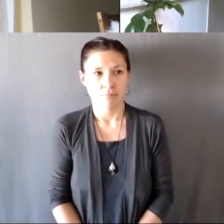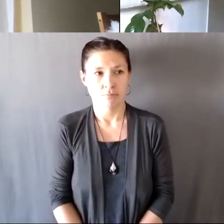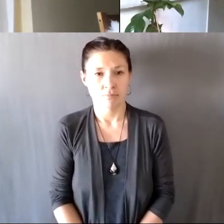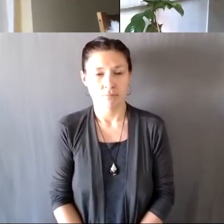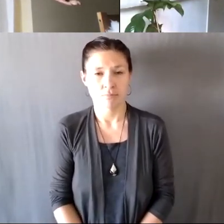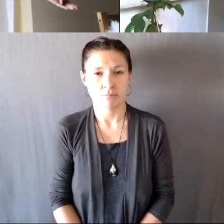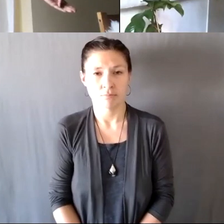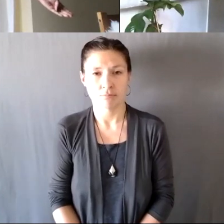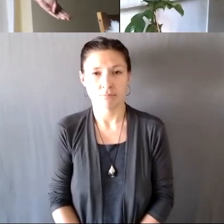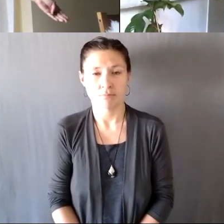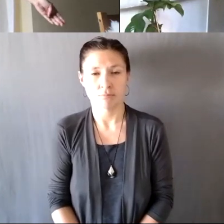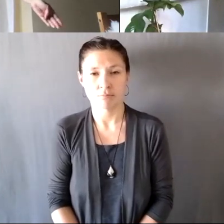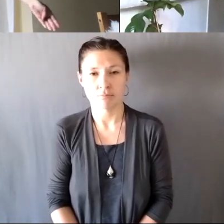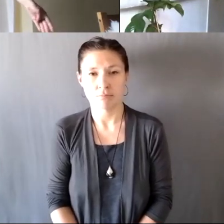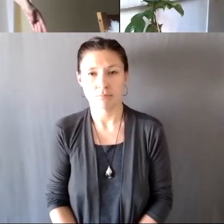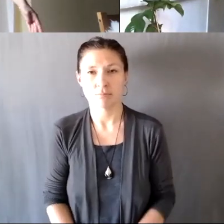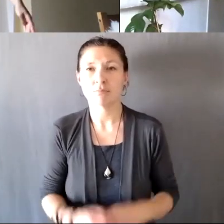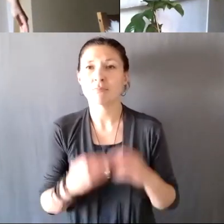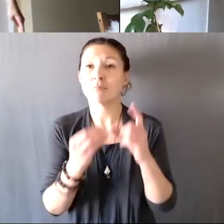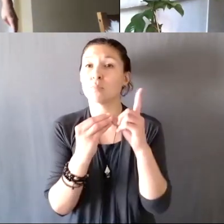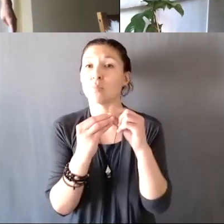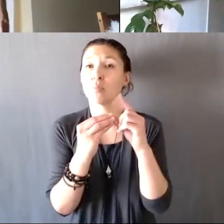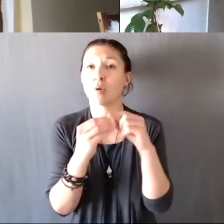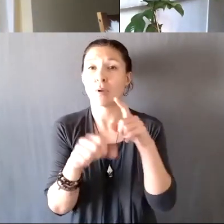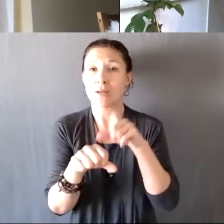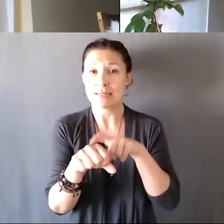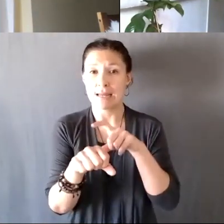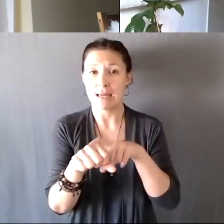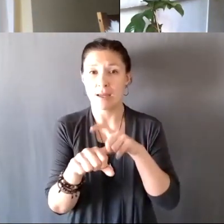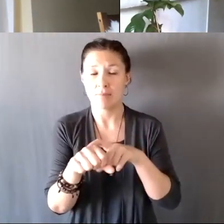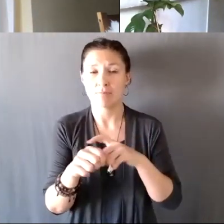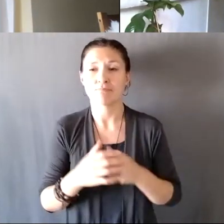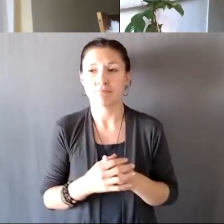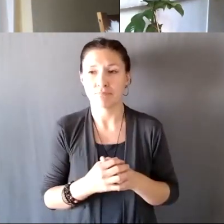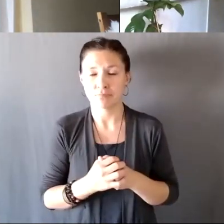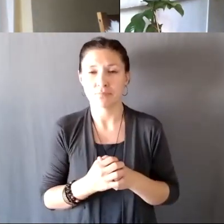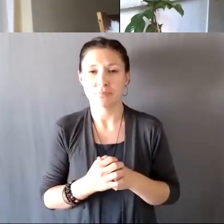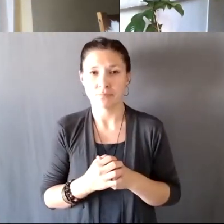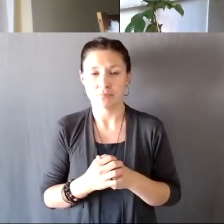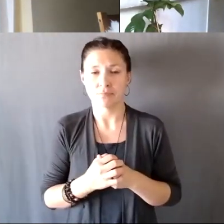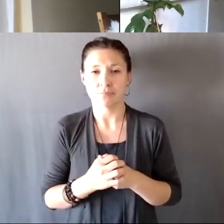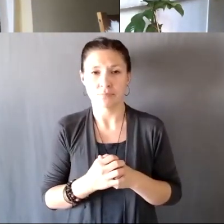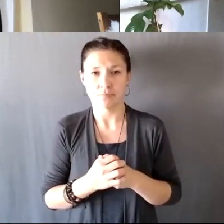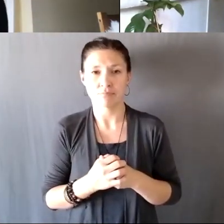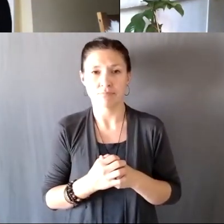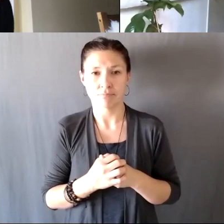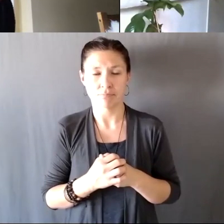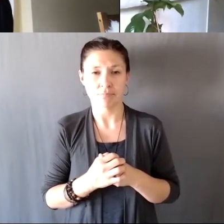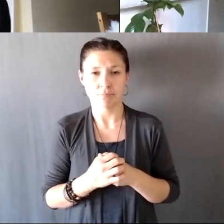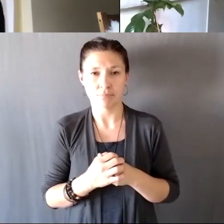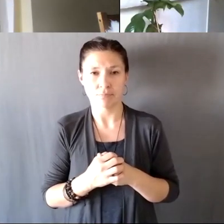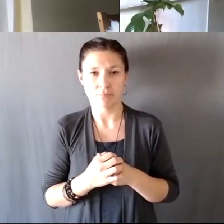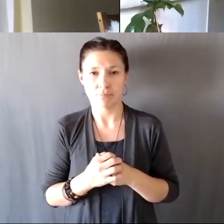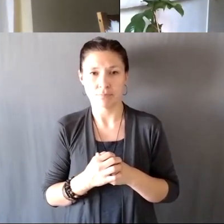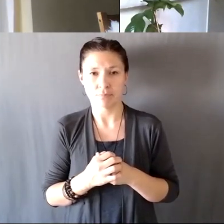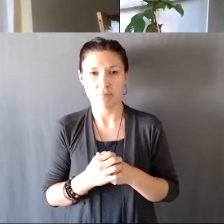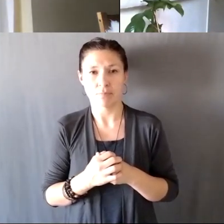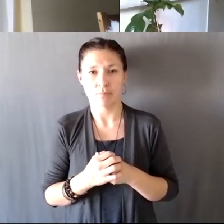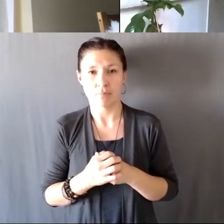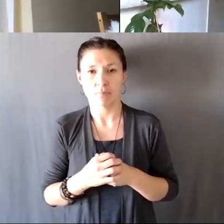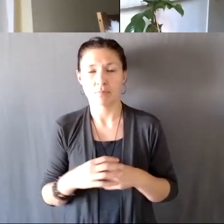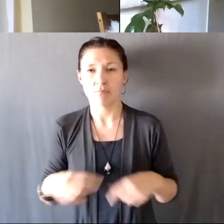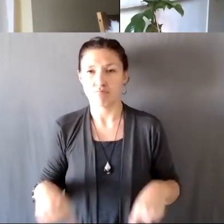One more time. Hands return to the hips.